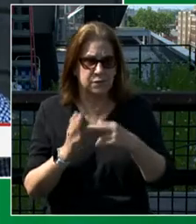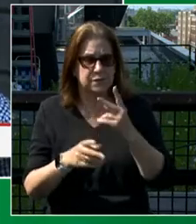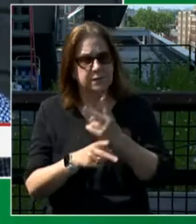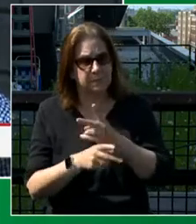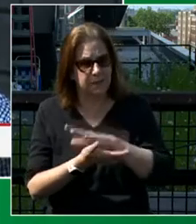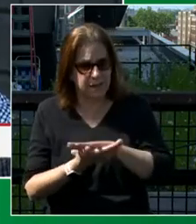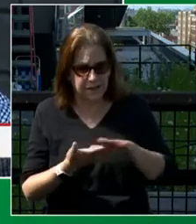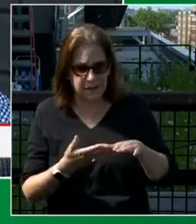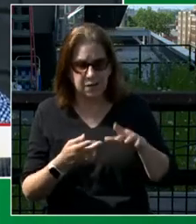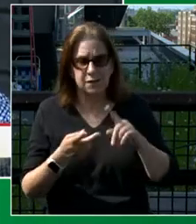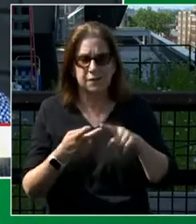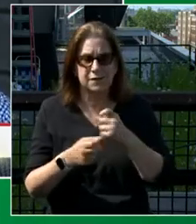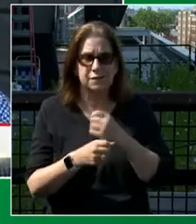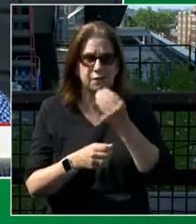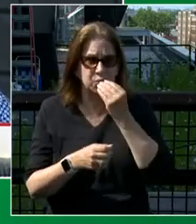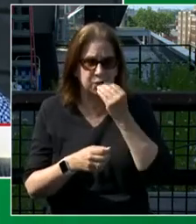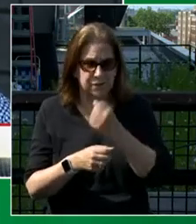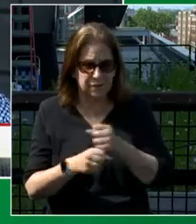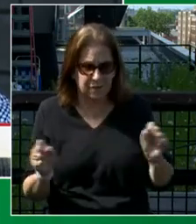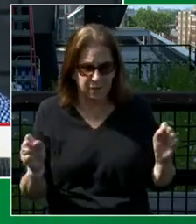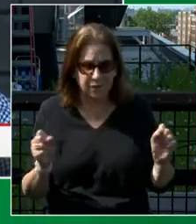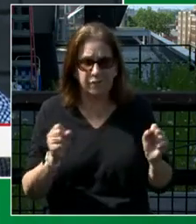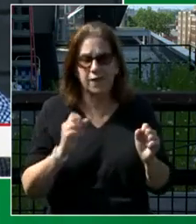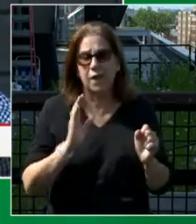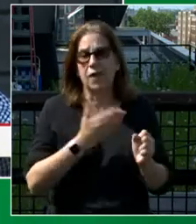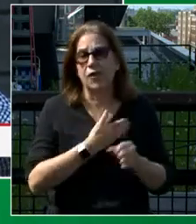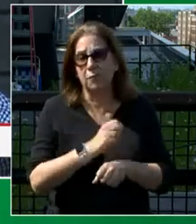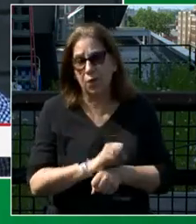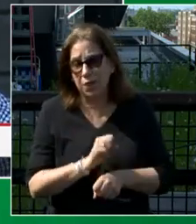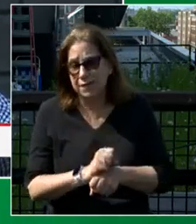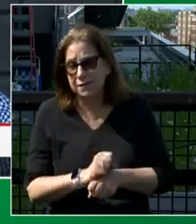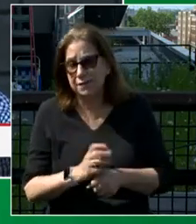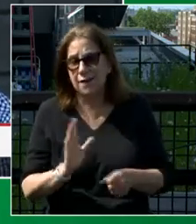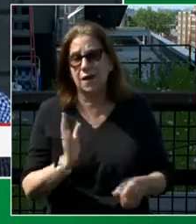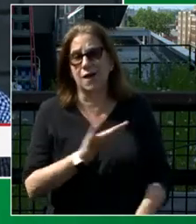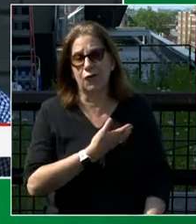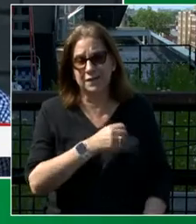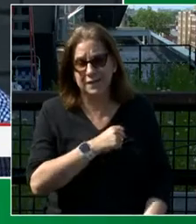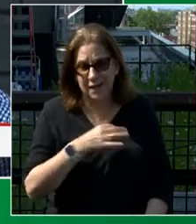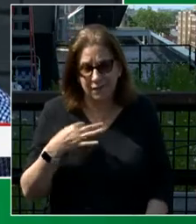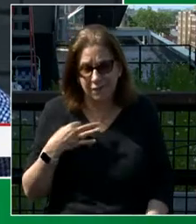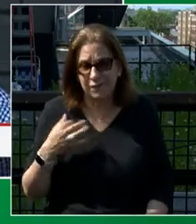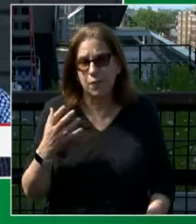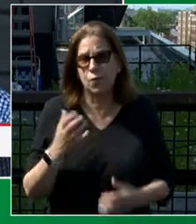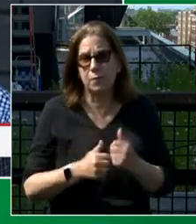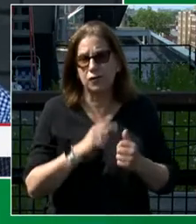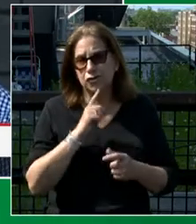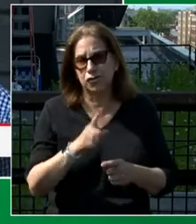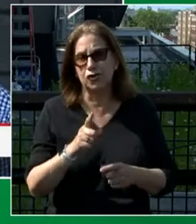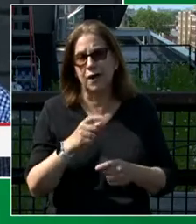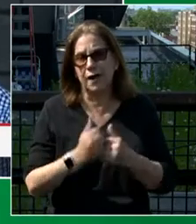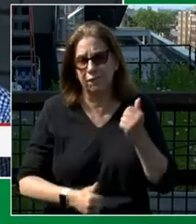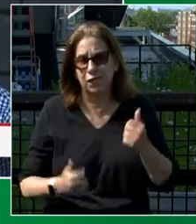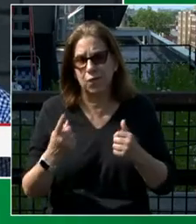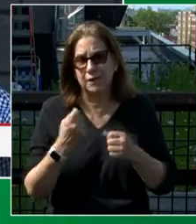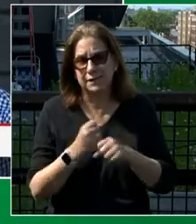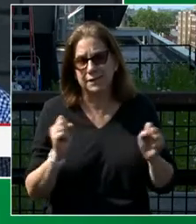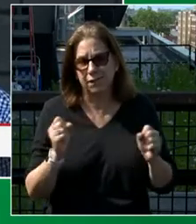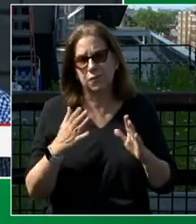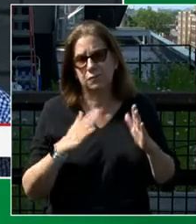because they're really critical to our business. And then right behind that, safety for our customers. That was kind of our most important